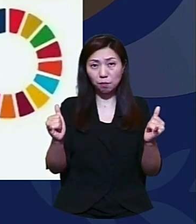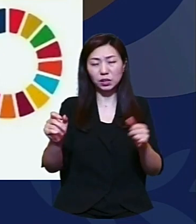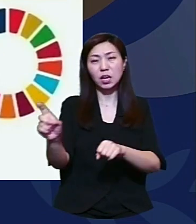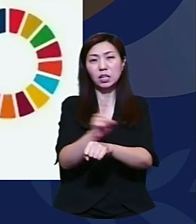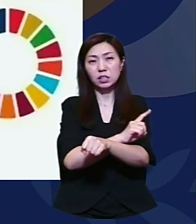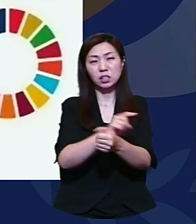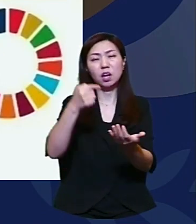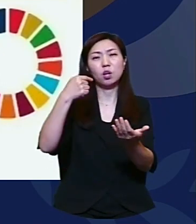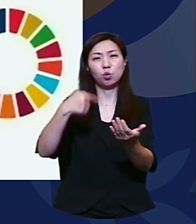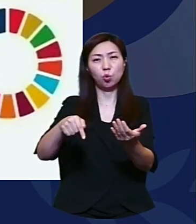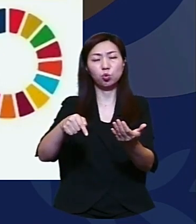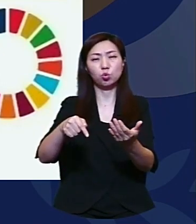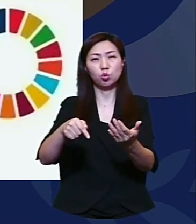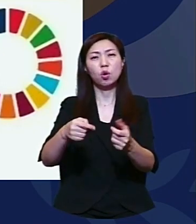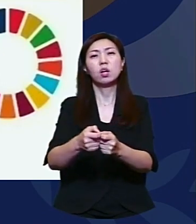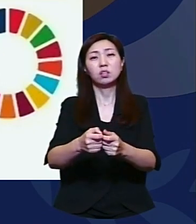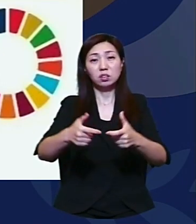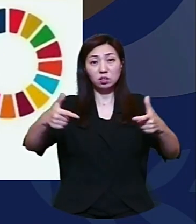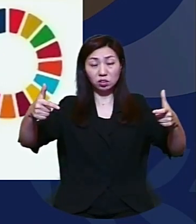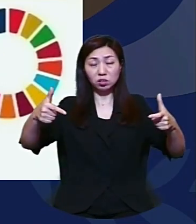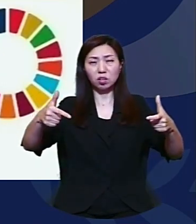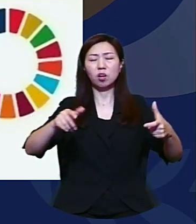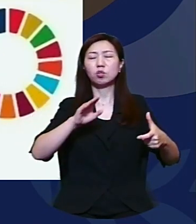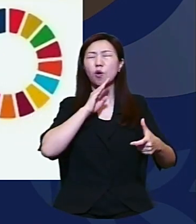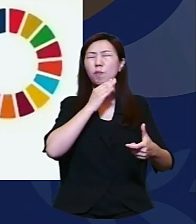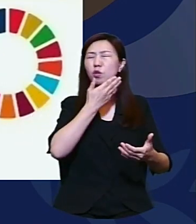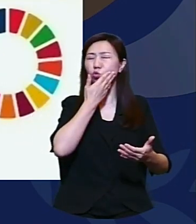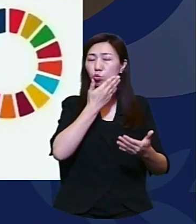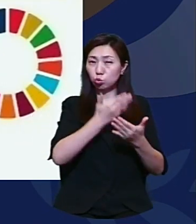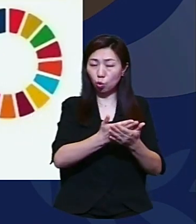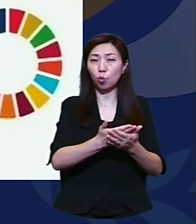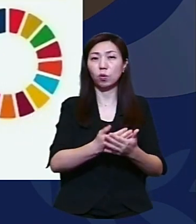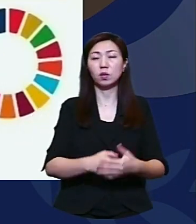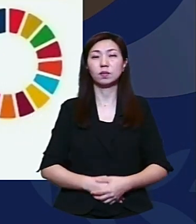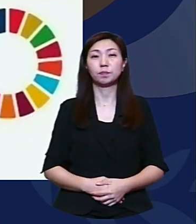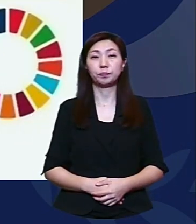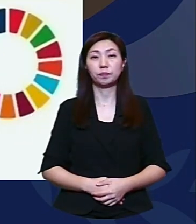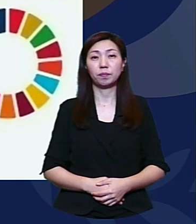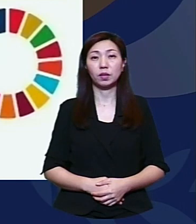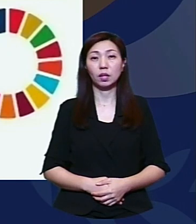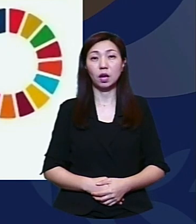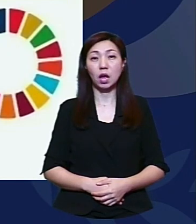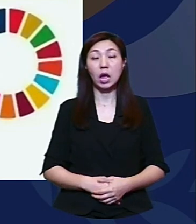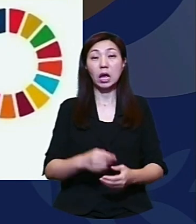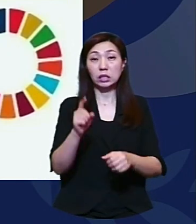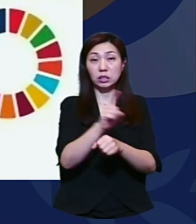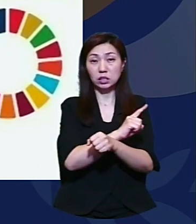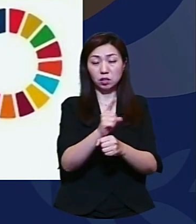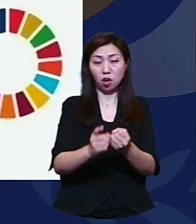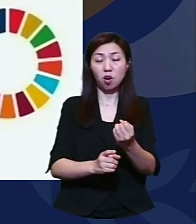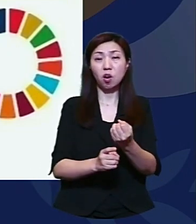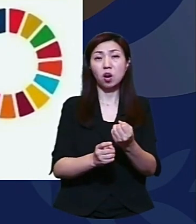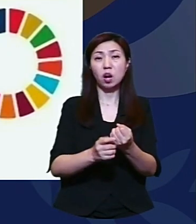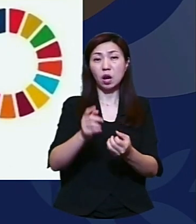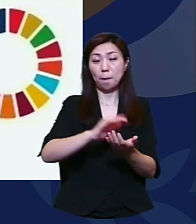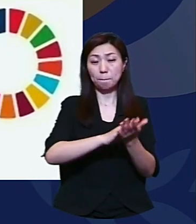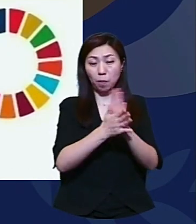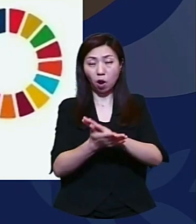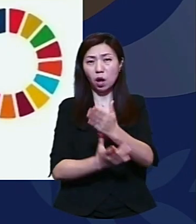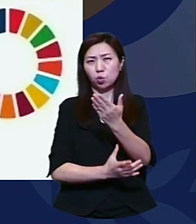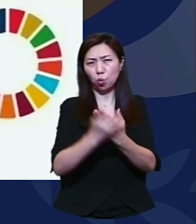inclusion. This is one area, I think, where creative partnerships could play a powerful role. For example,